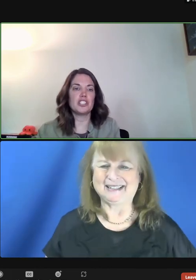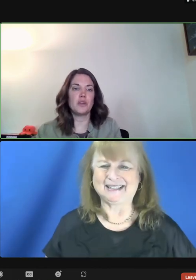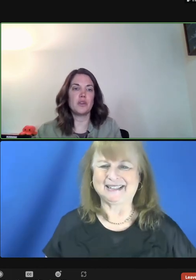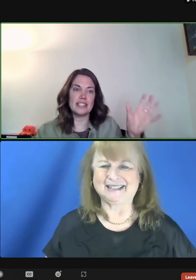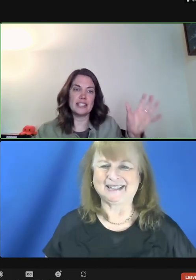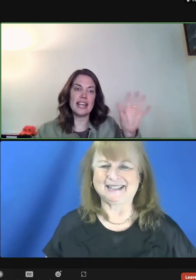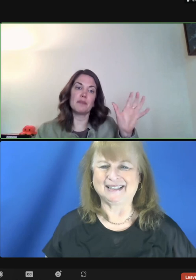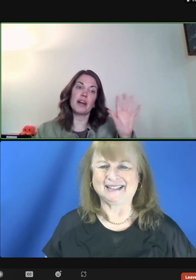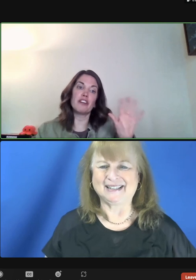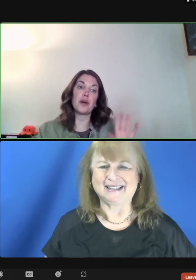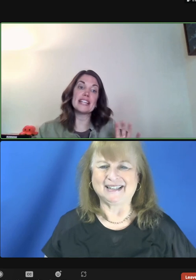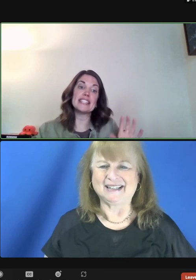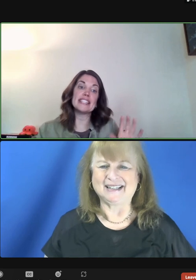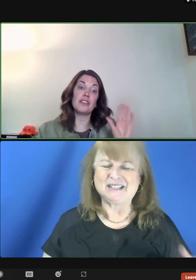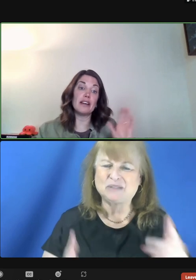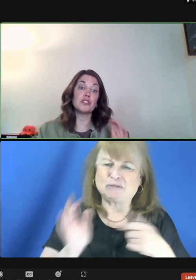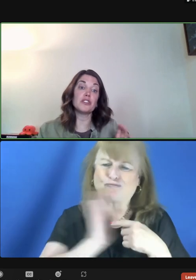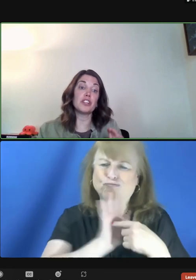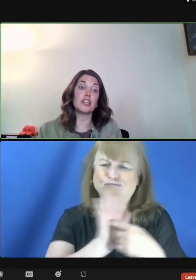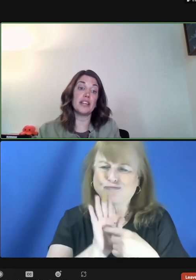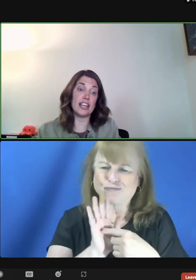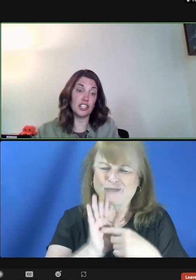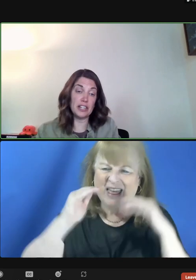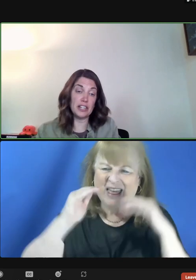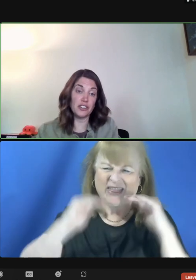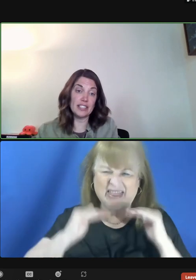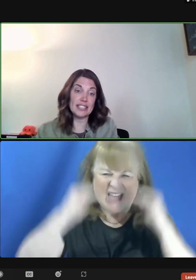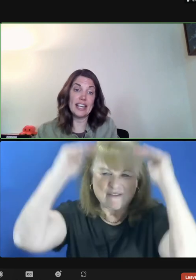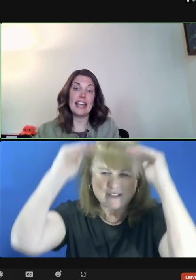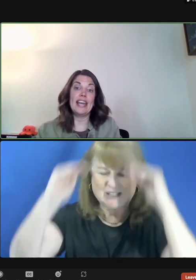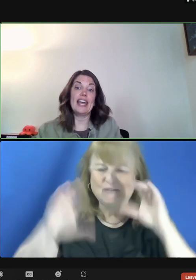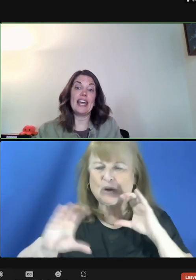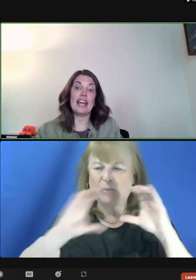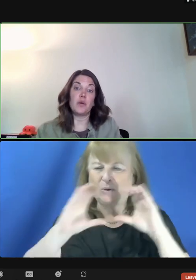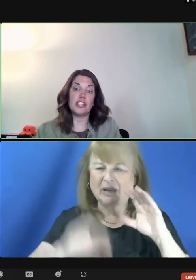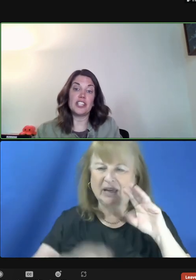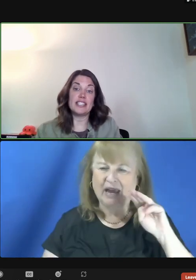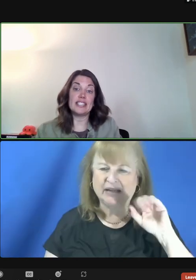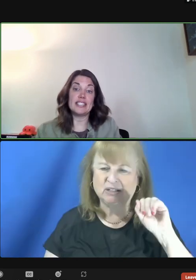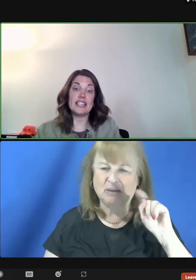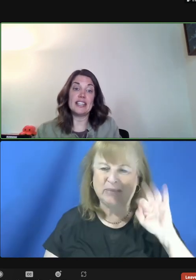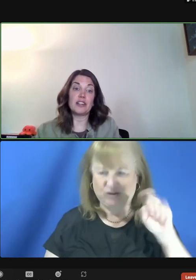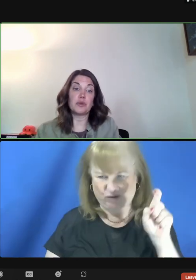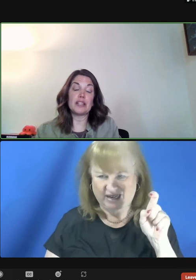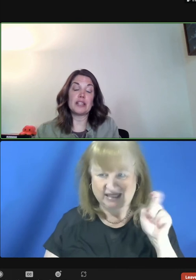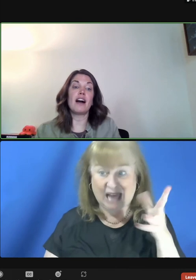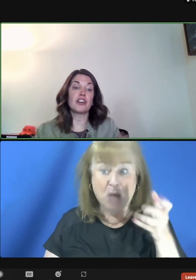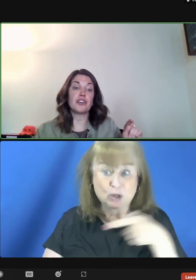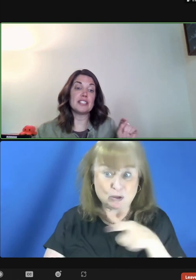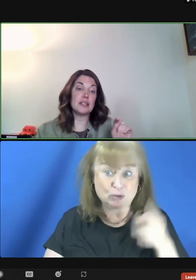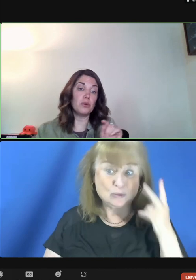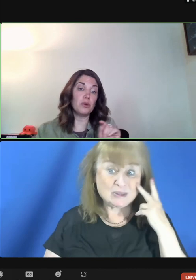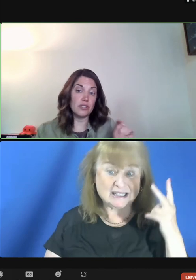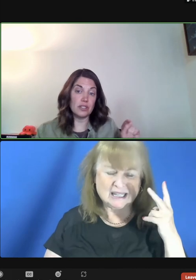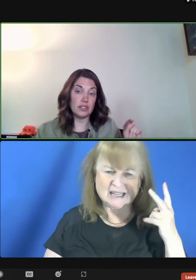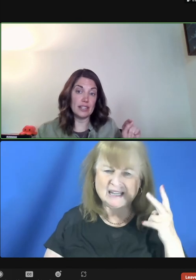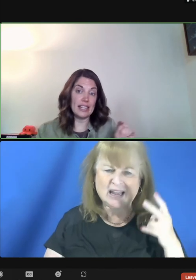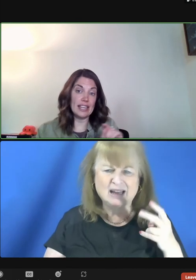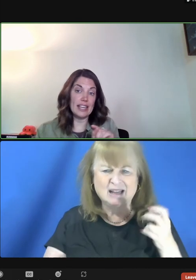But it was just a way to take and kind of break down the levels of the communication matrix. And I wanted you guys to see that really